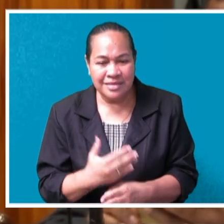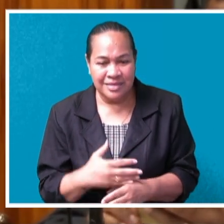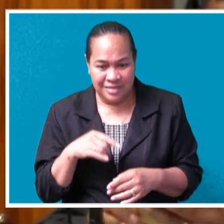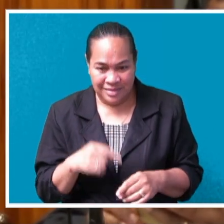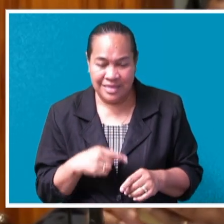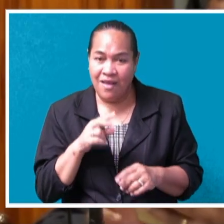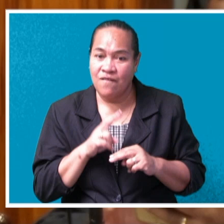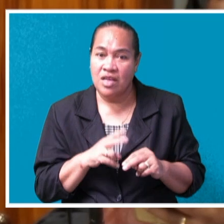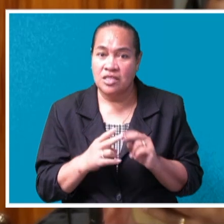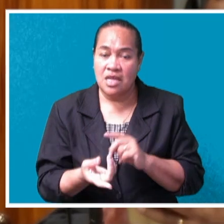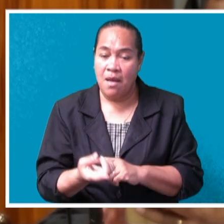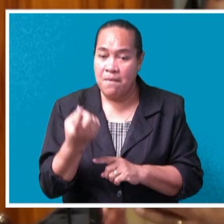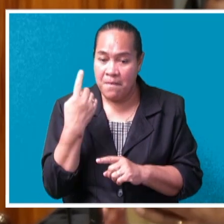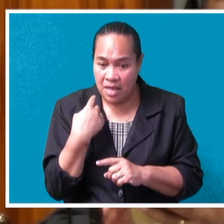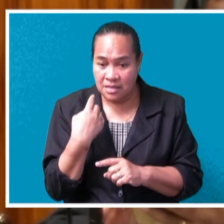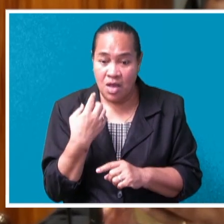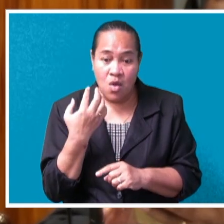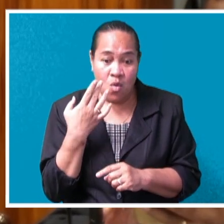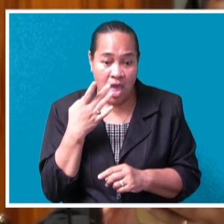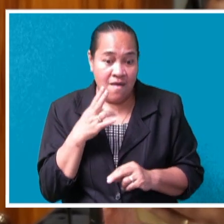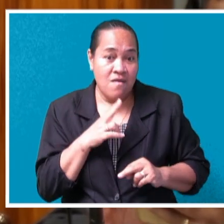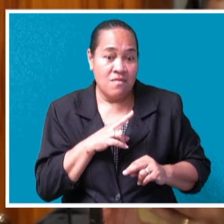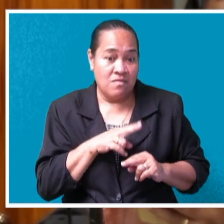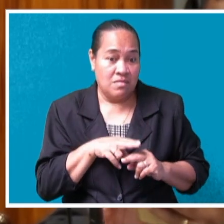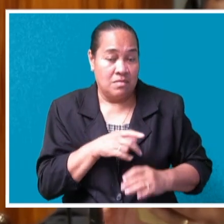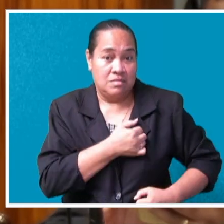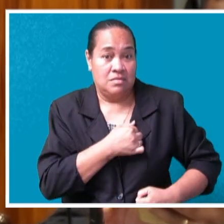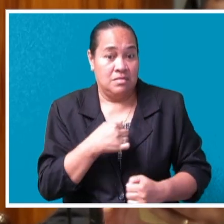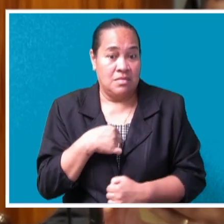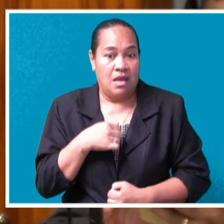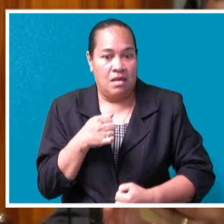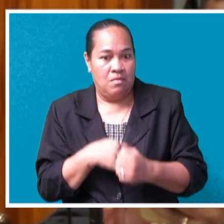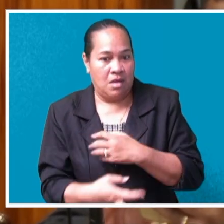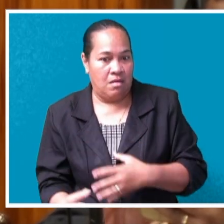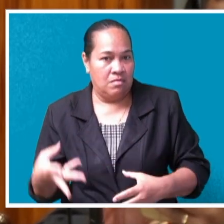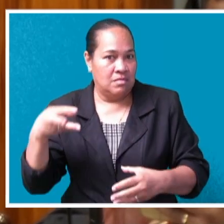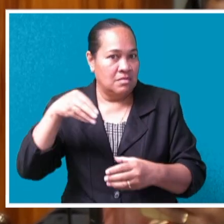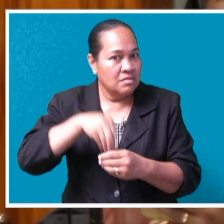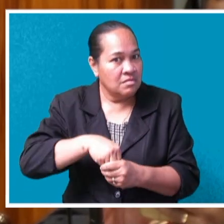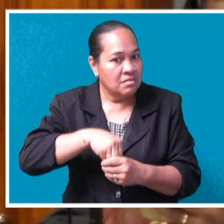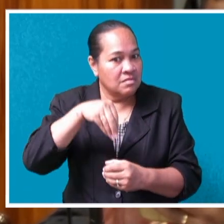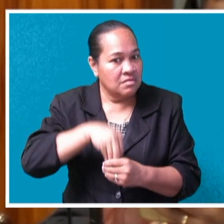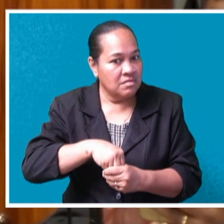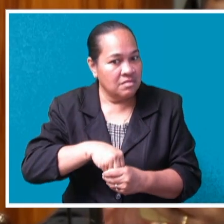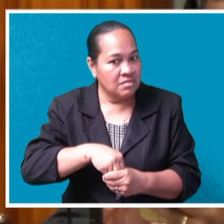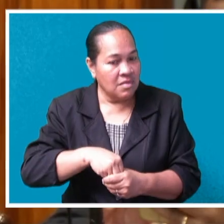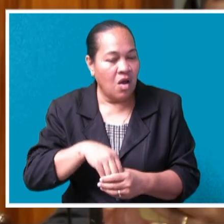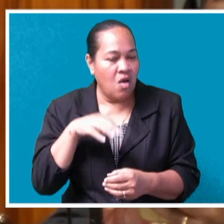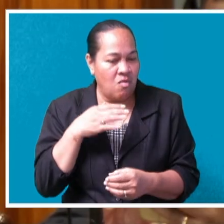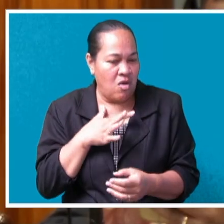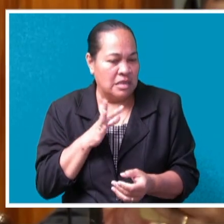past when the military institution became involved in political developments in ways that served particular